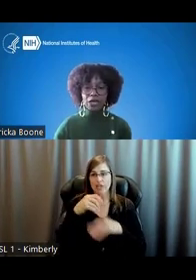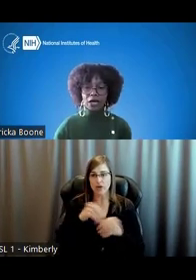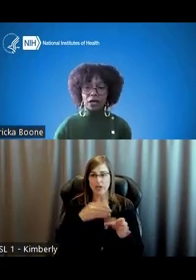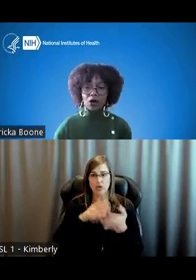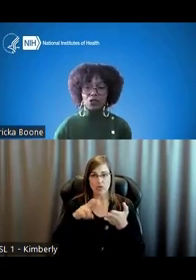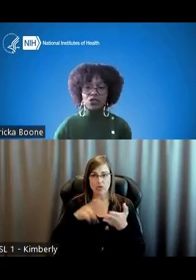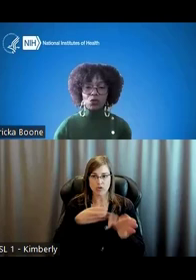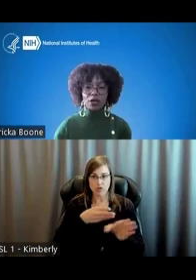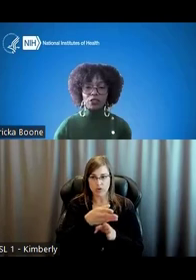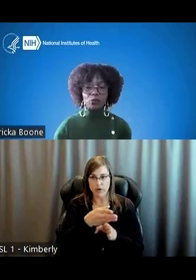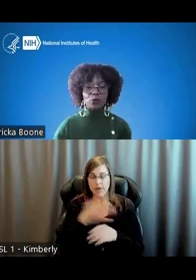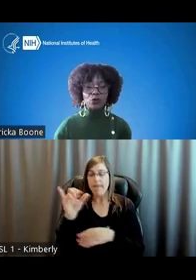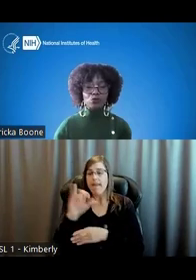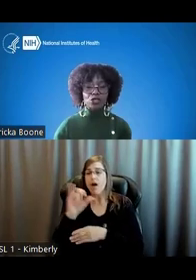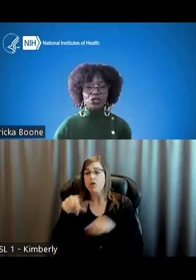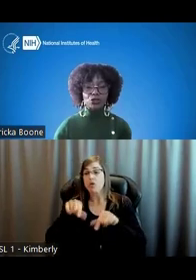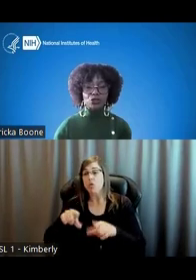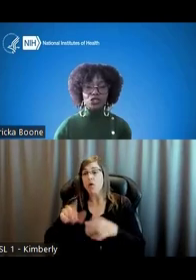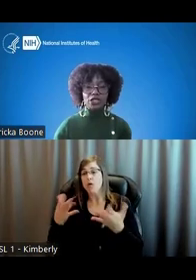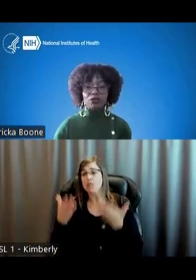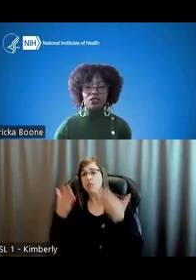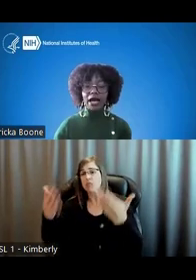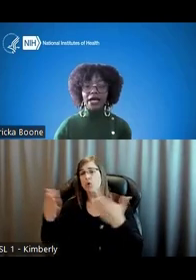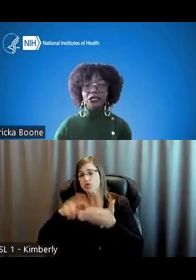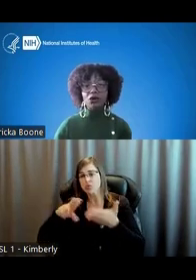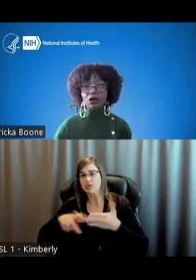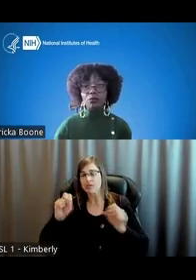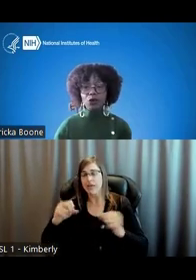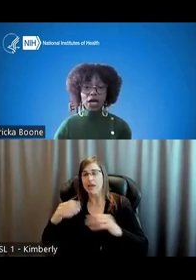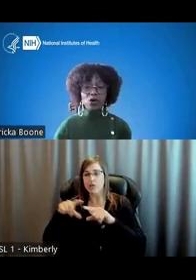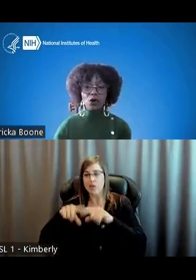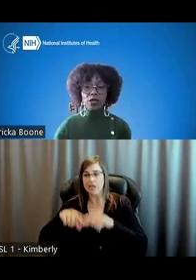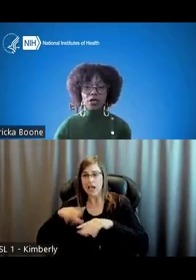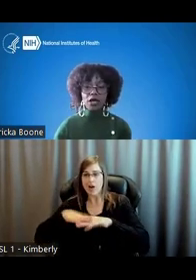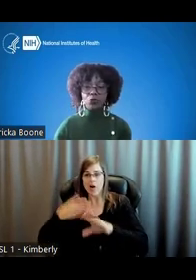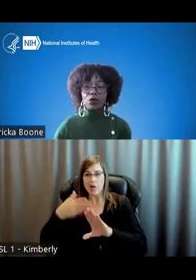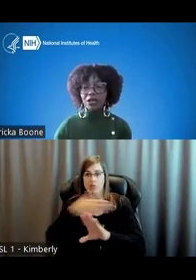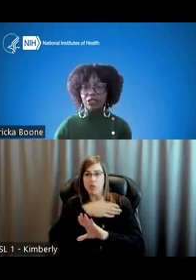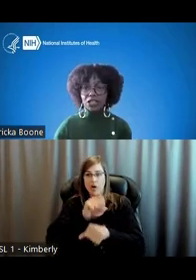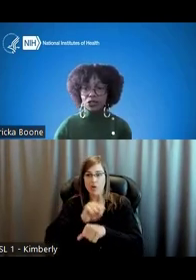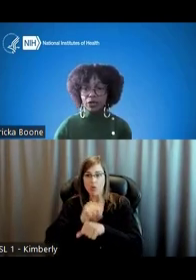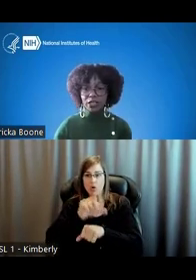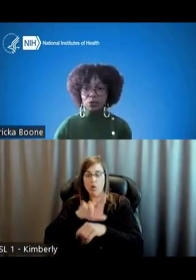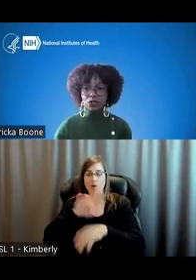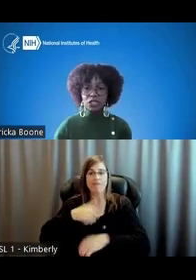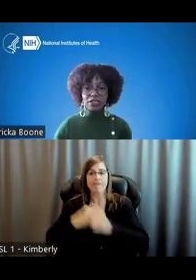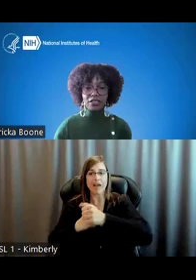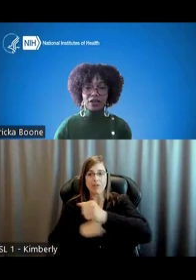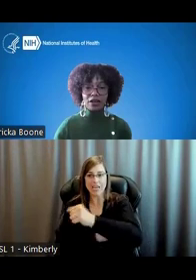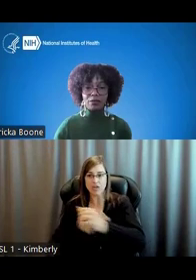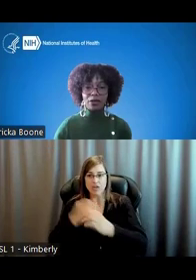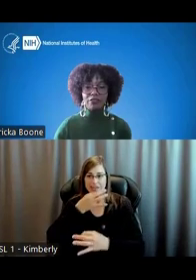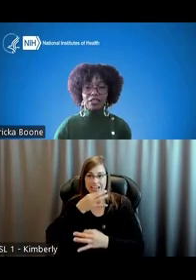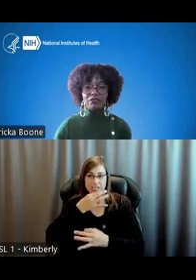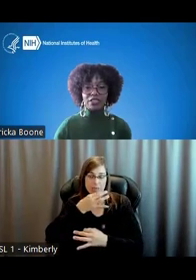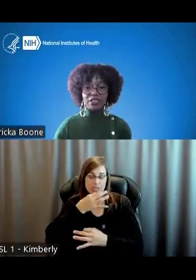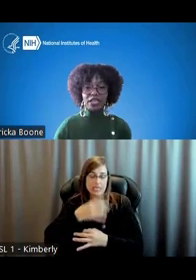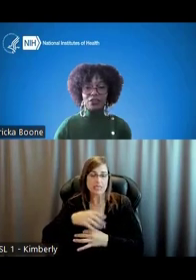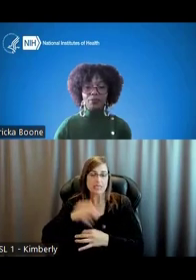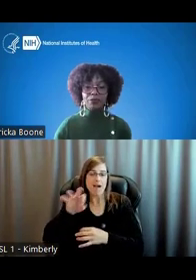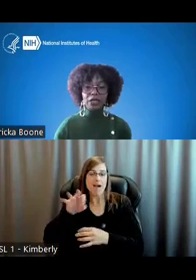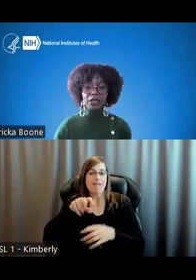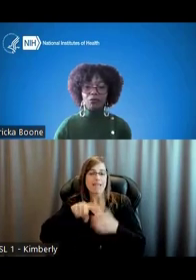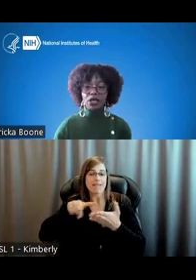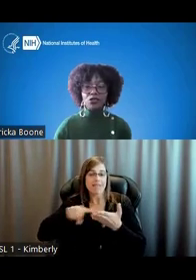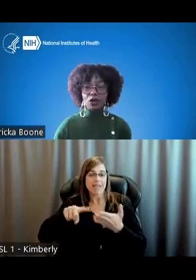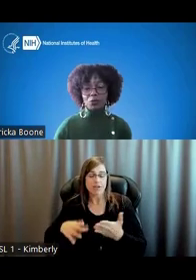careers. Also, while the proposed research can rely on prior work or foundational expertise of the